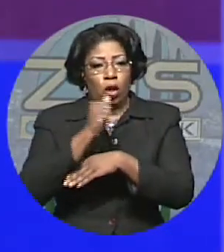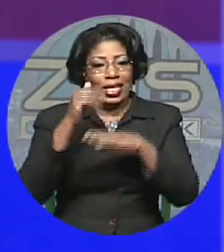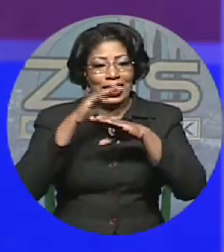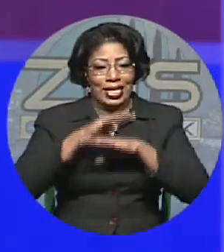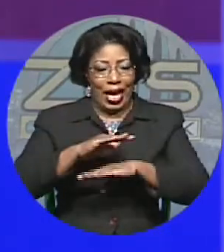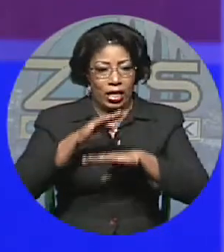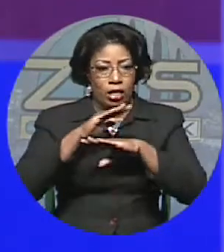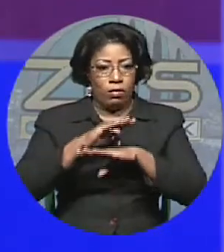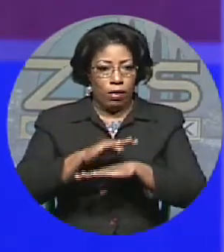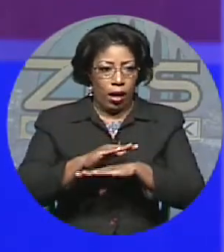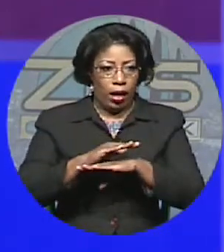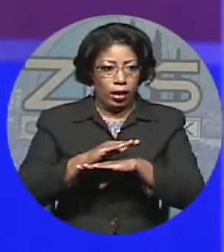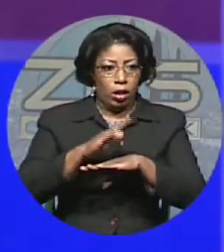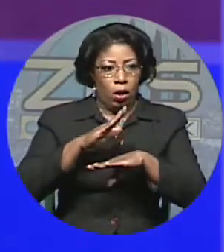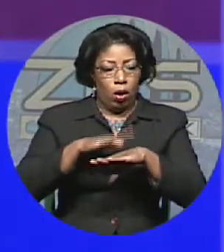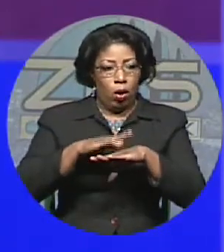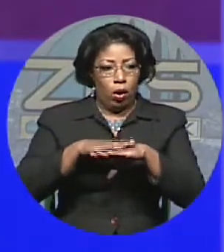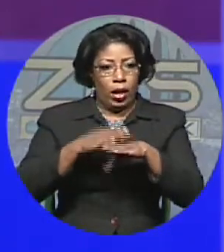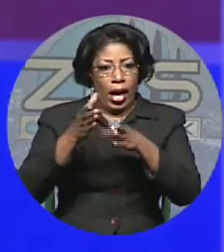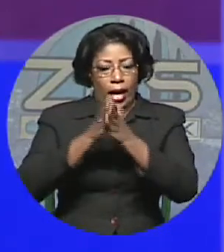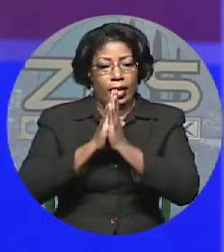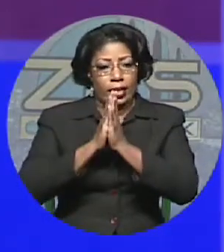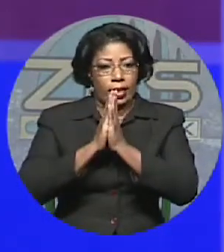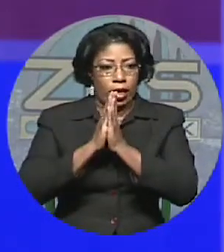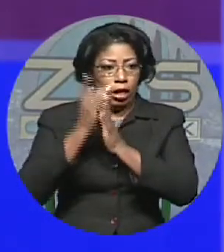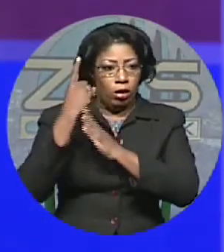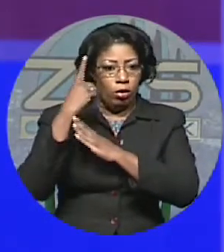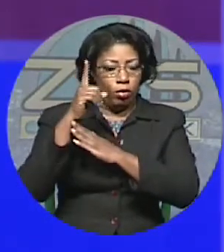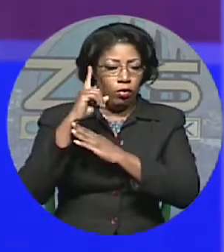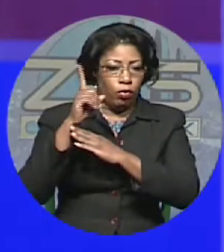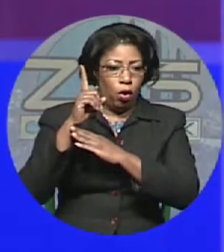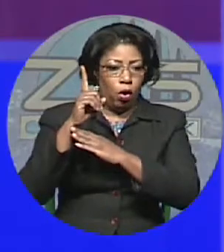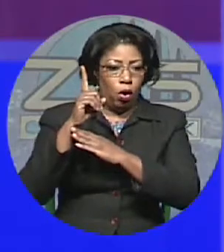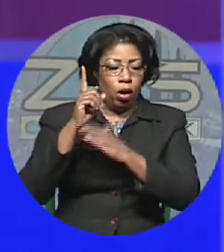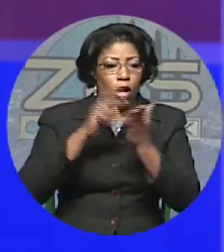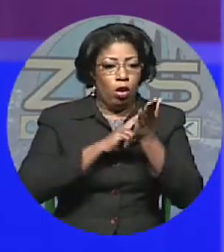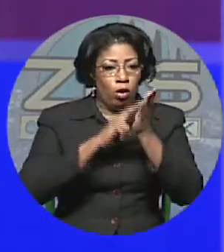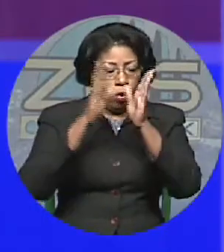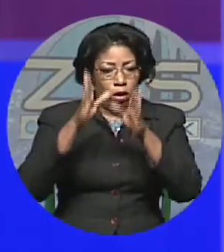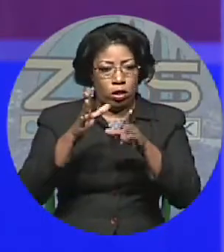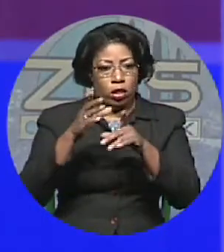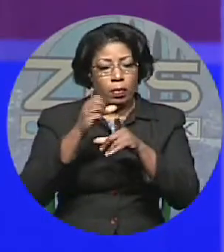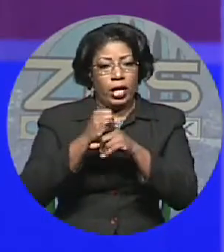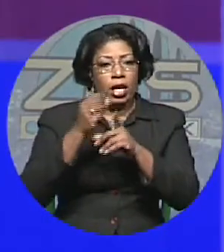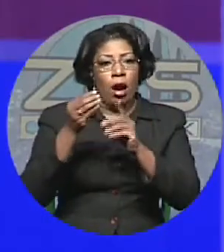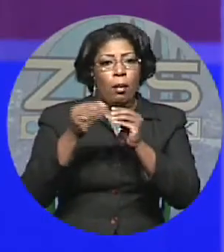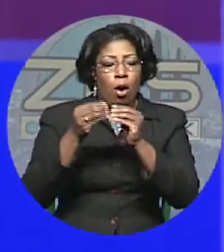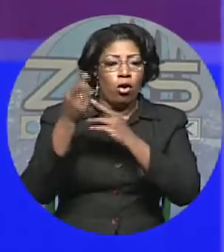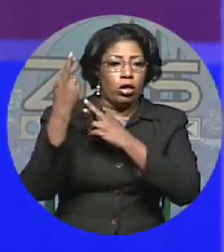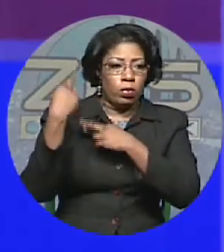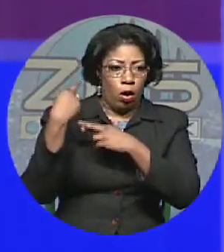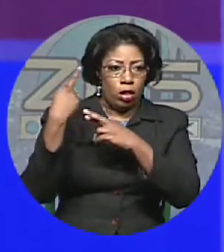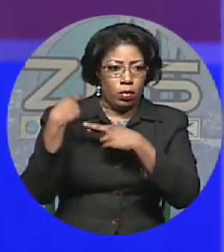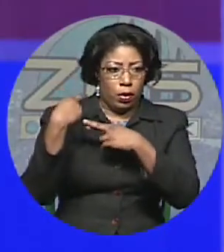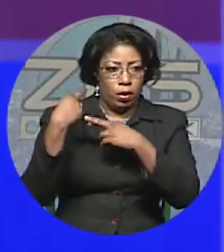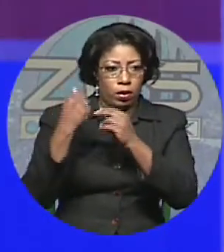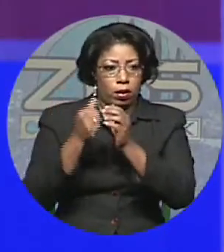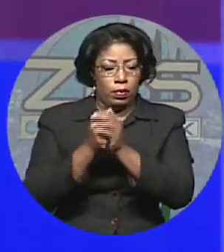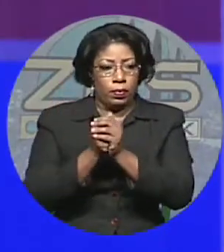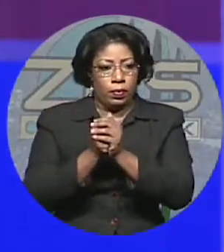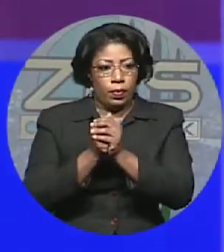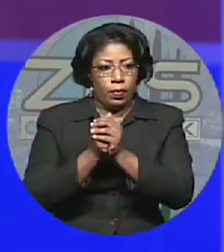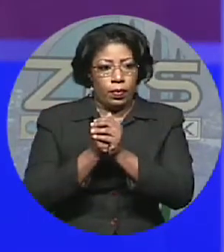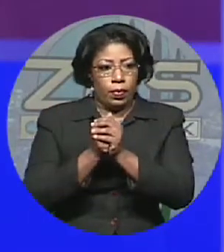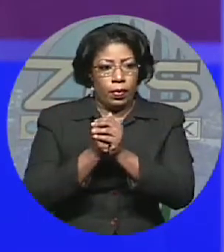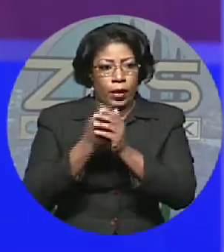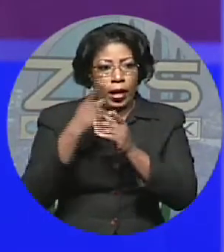Fourth Estate calling on journalists to be responsible in their reporting. Monroe advises that as a country, we've gotten away from our civility and fall prey